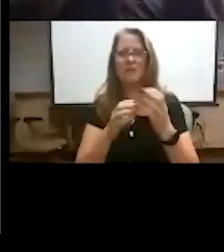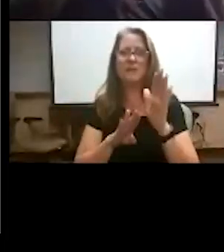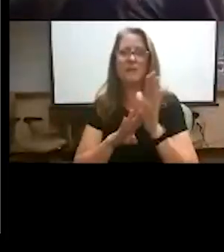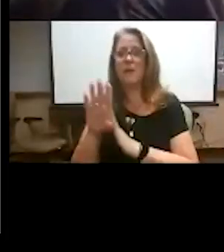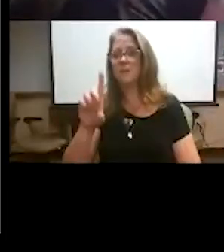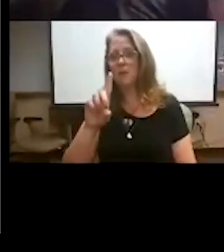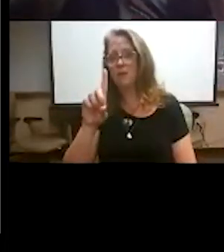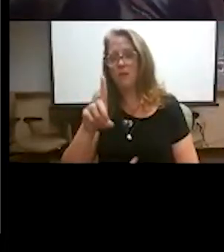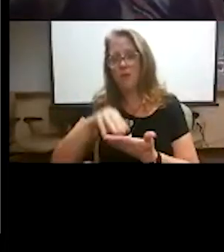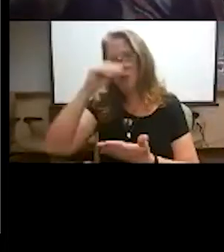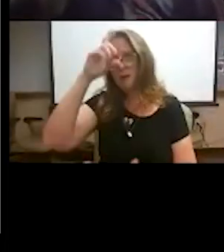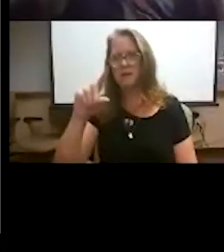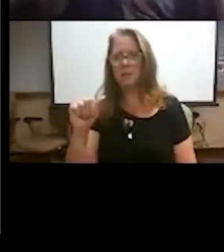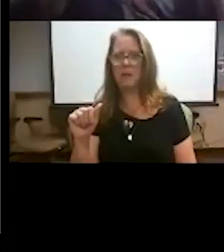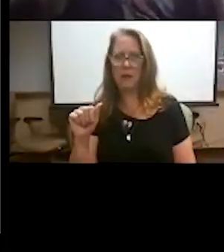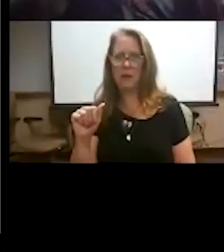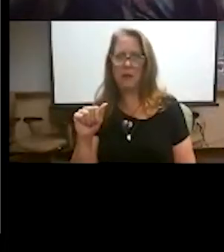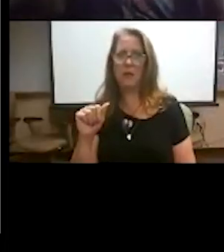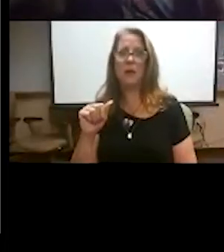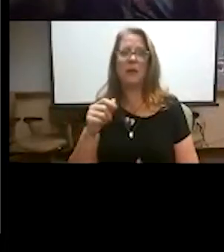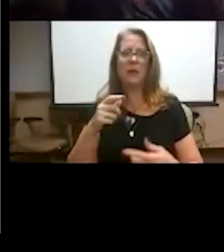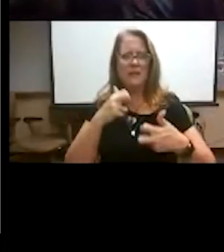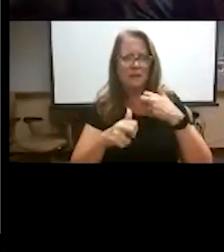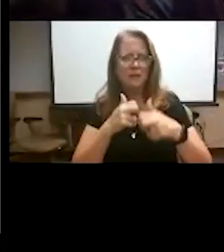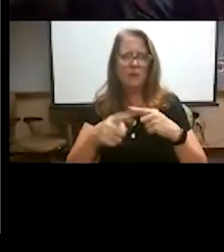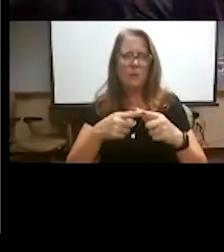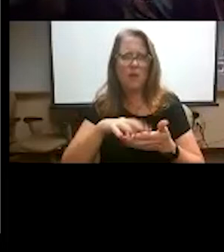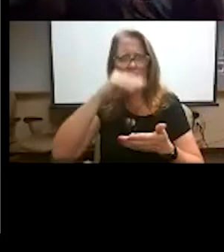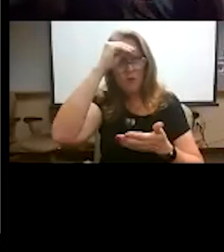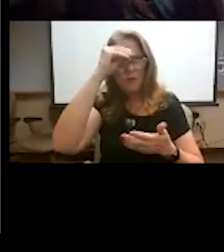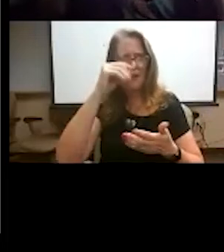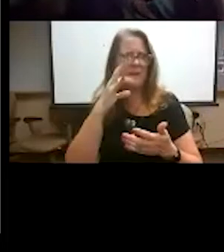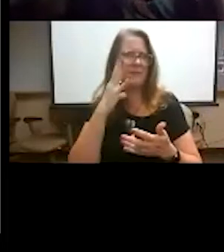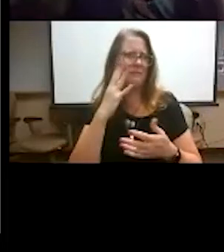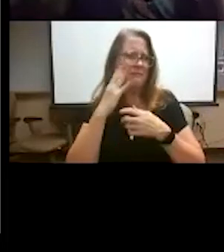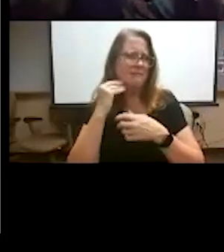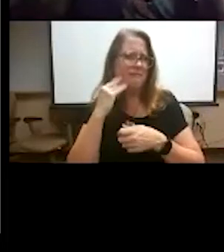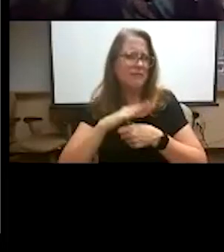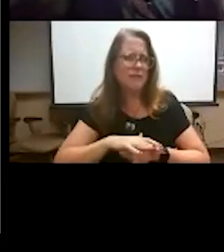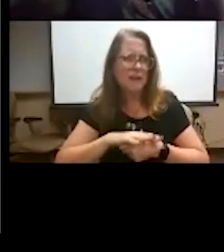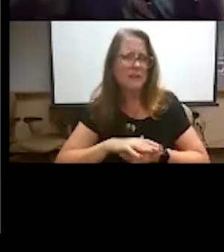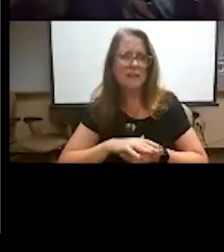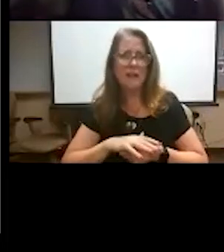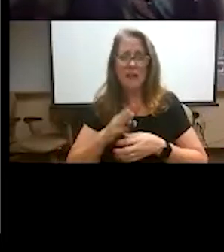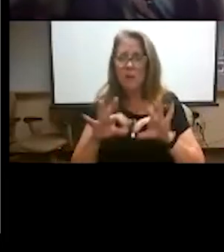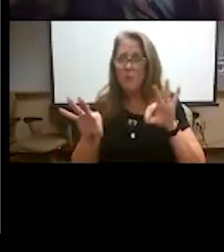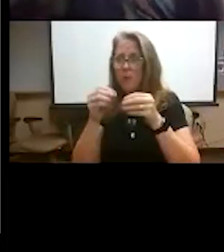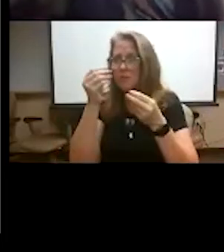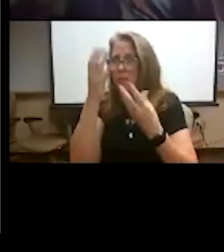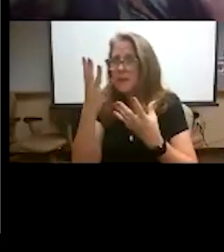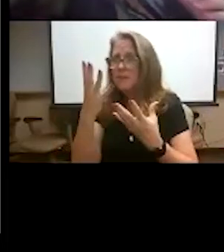disabilities. We have difficulties with learning under stress. We fail to integrate important